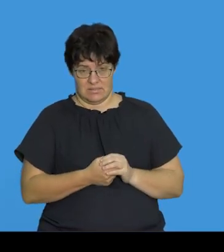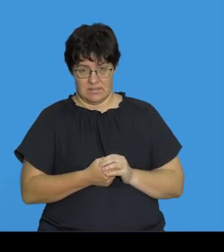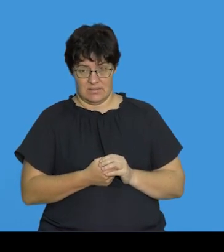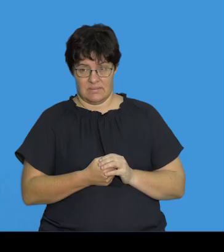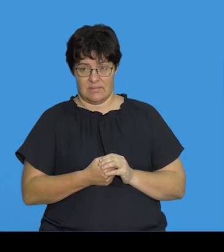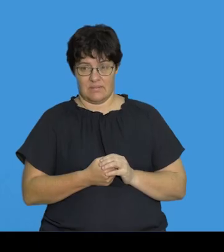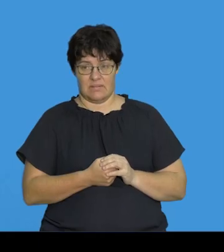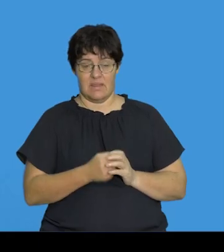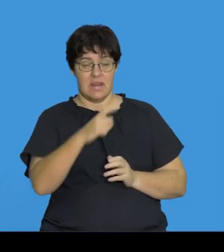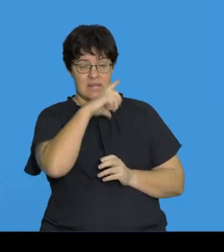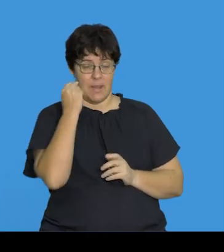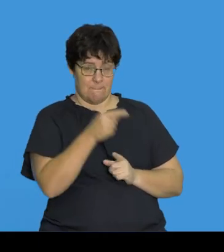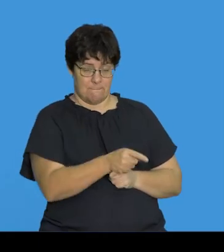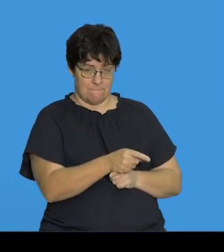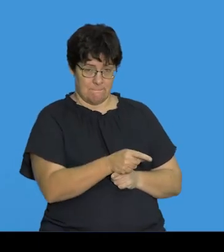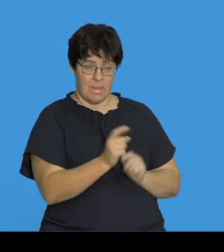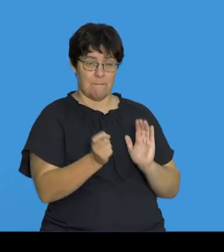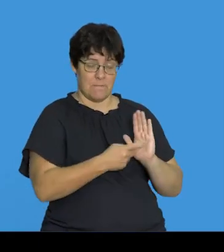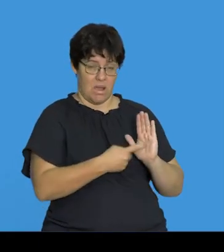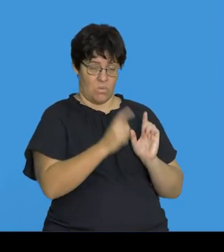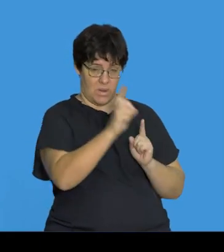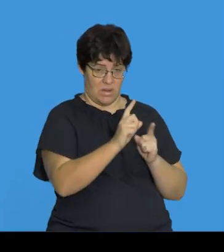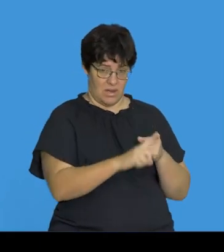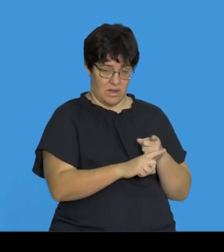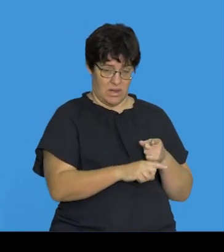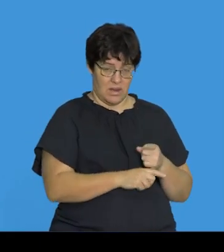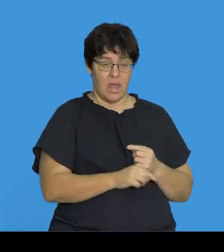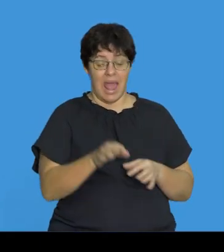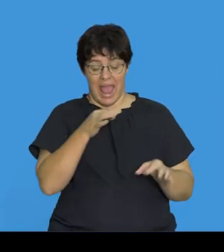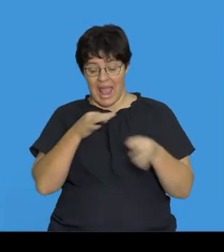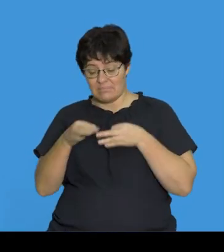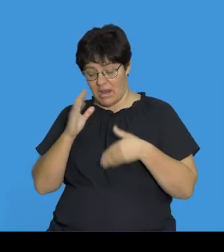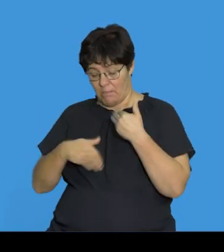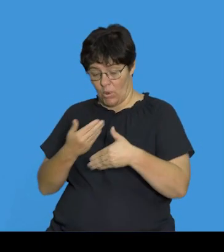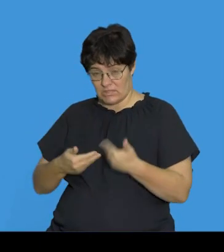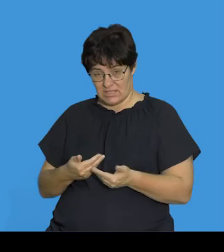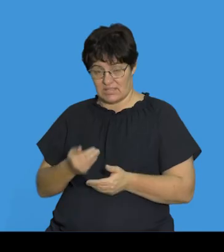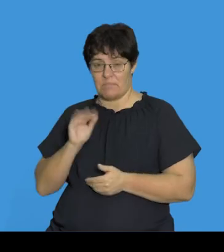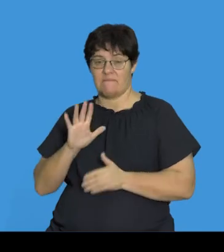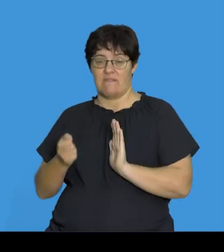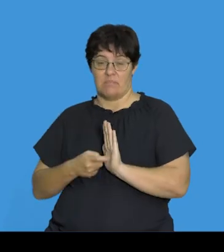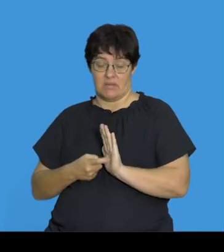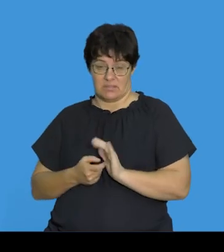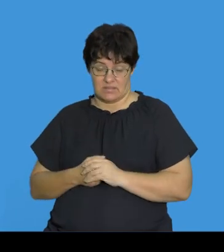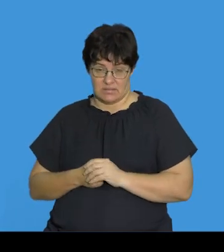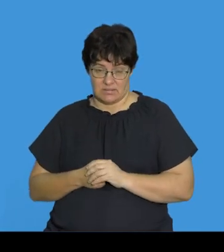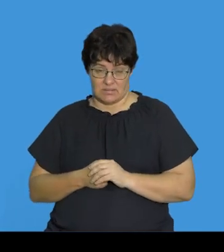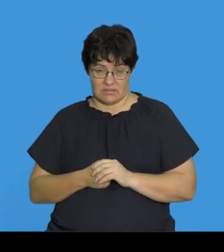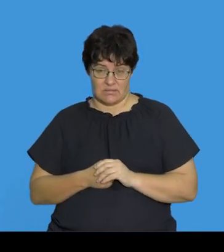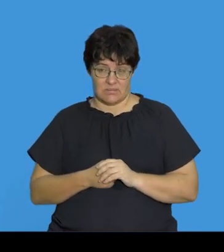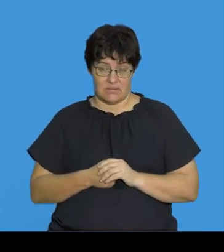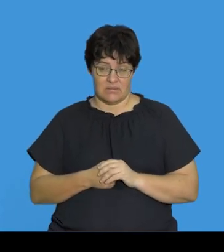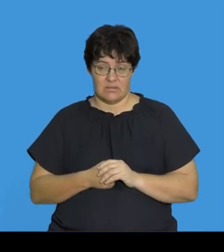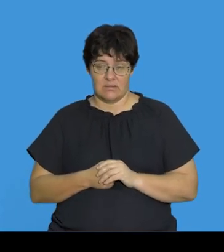marks allocated per the question. So the name would be a mark for the name, and describing the process would be 5